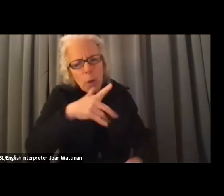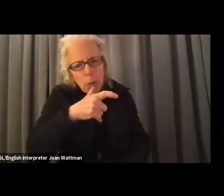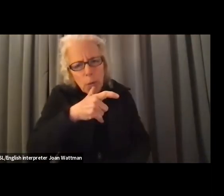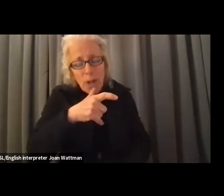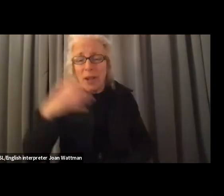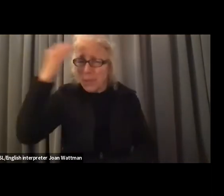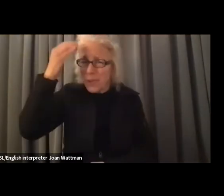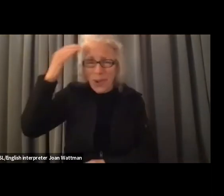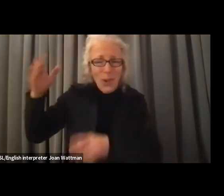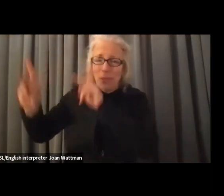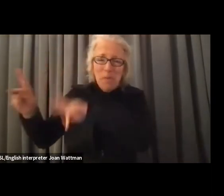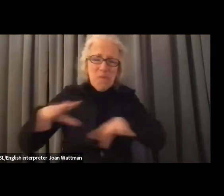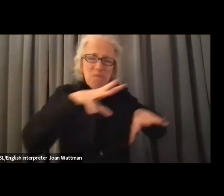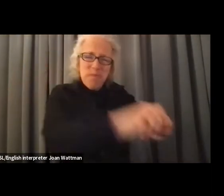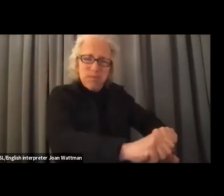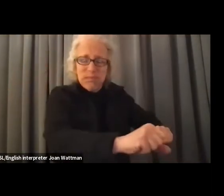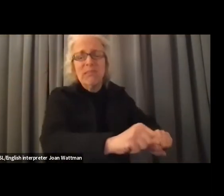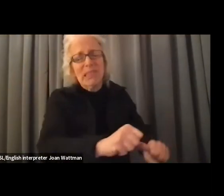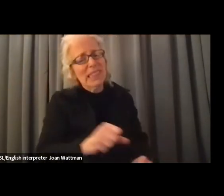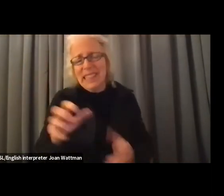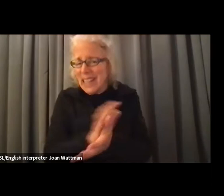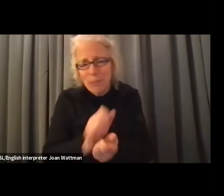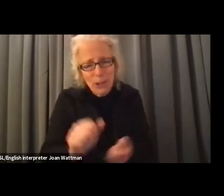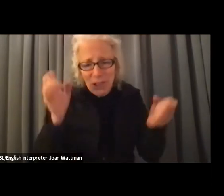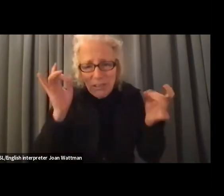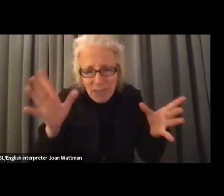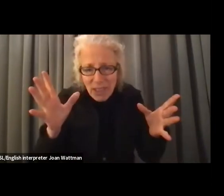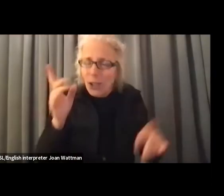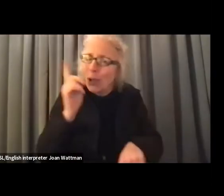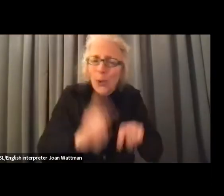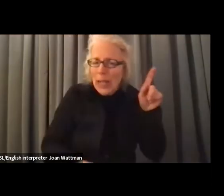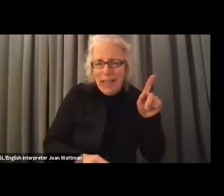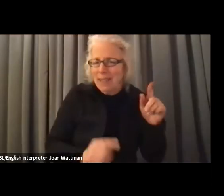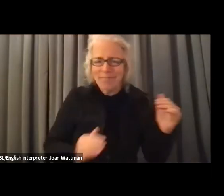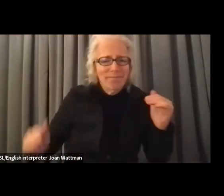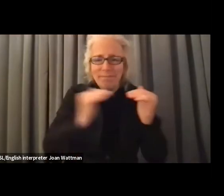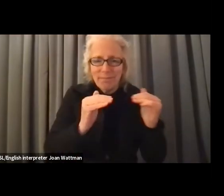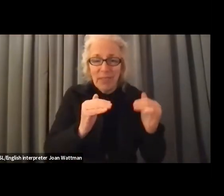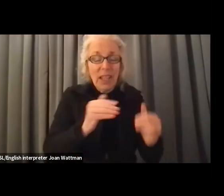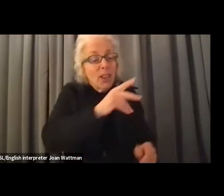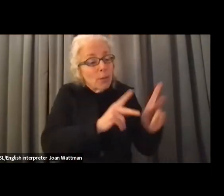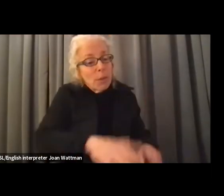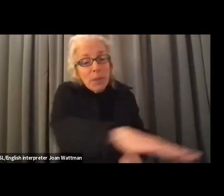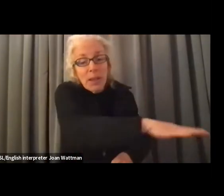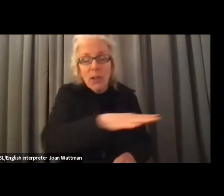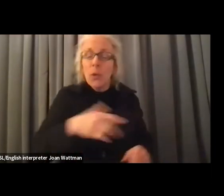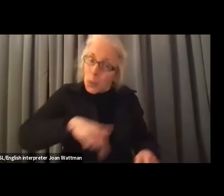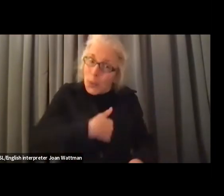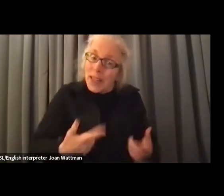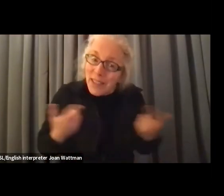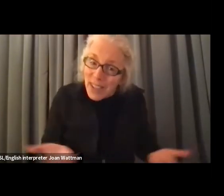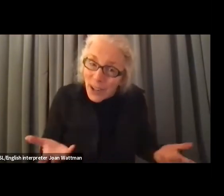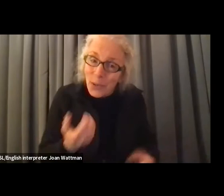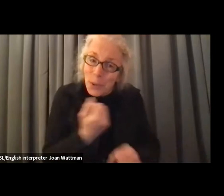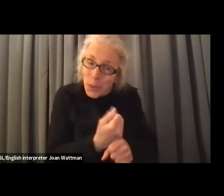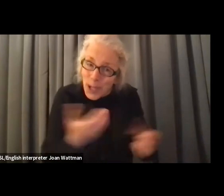colonialism. We want to acknowledge the Pecumtuck people, the original inhabitants of the land where we live and work, and the land that